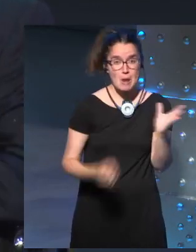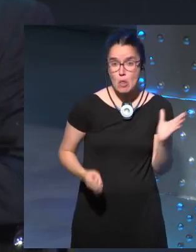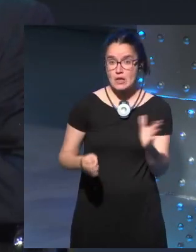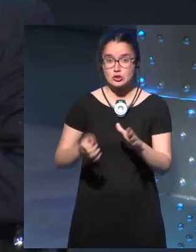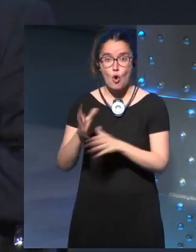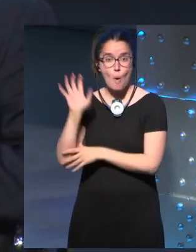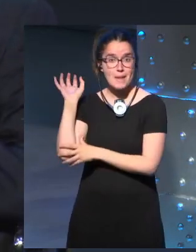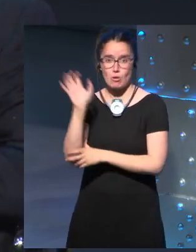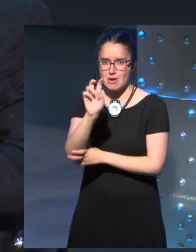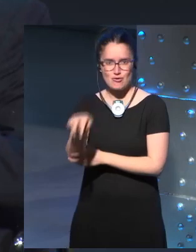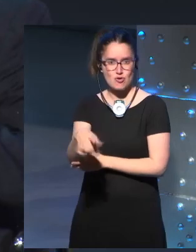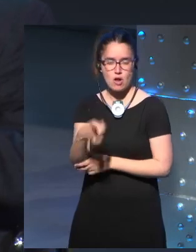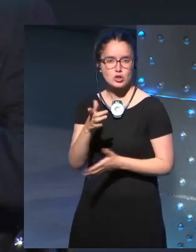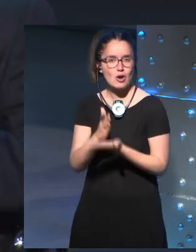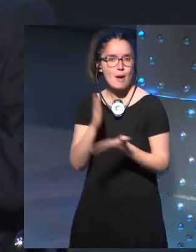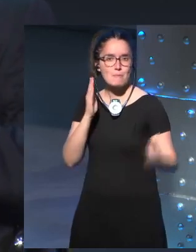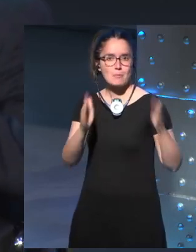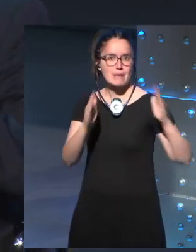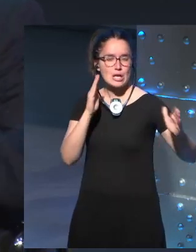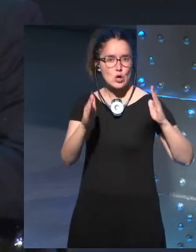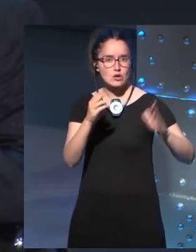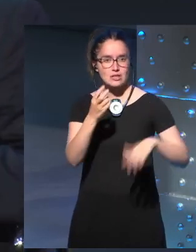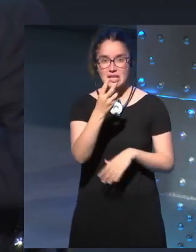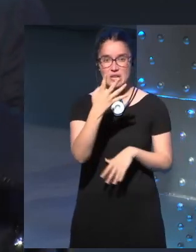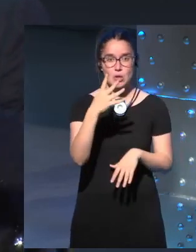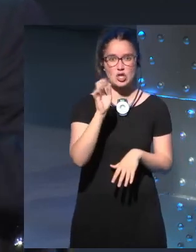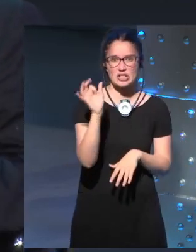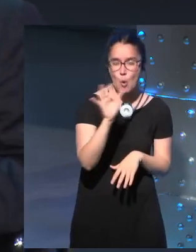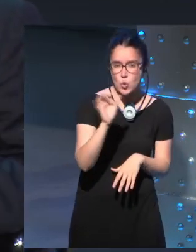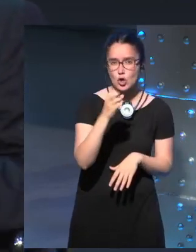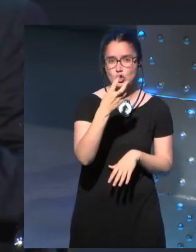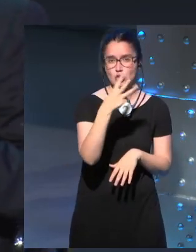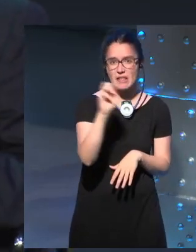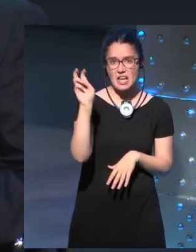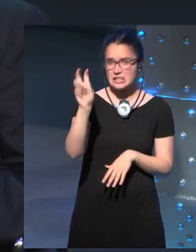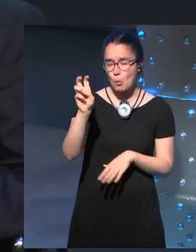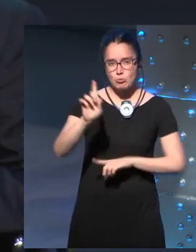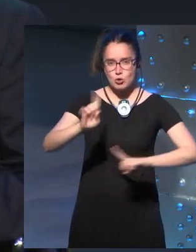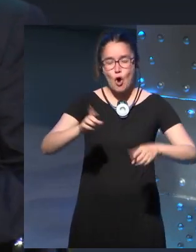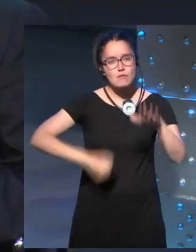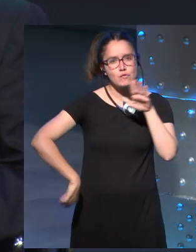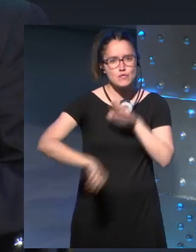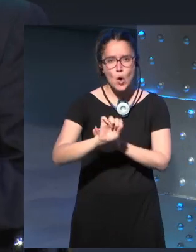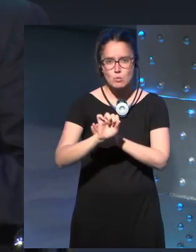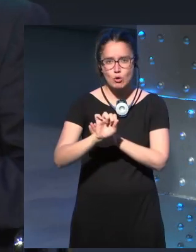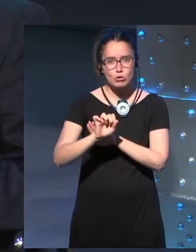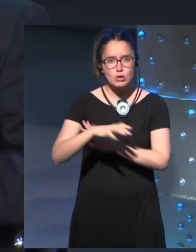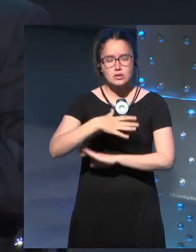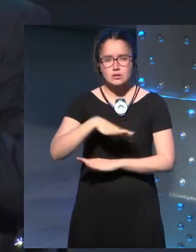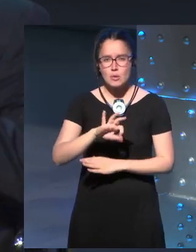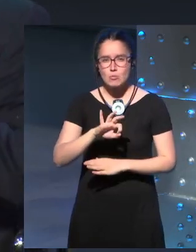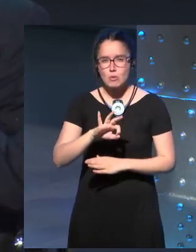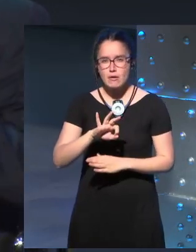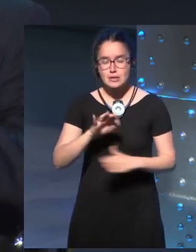It's not like basketball, like handball, that have, for example, 24 seconds of possession. No, that's